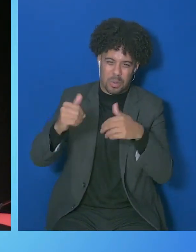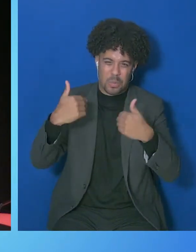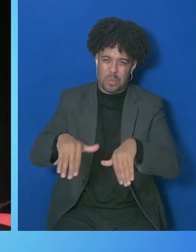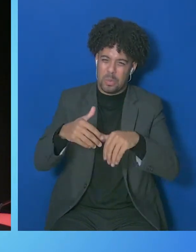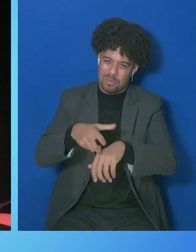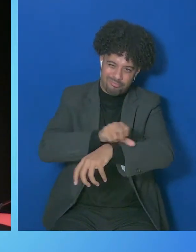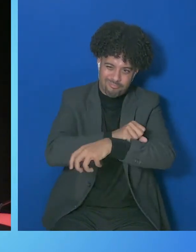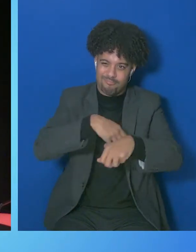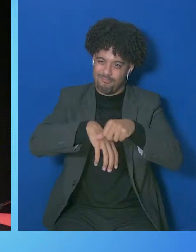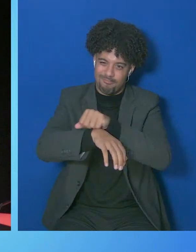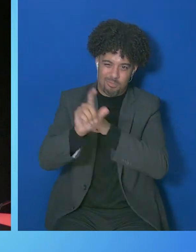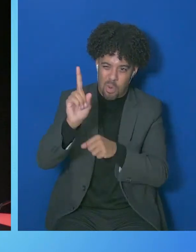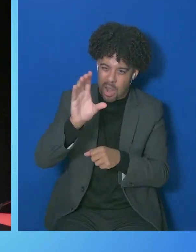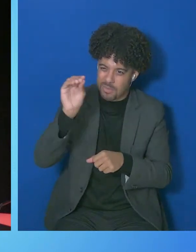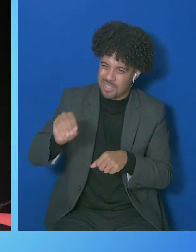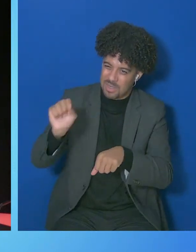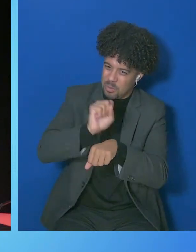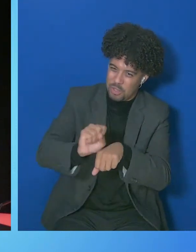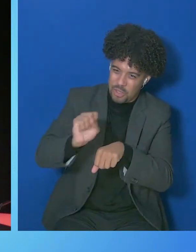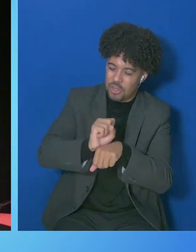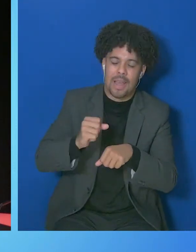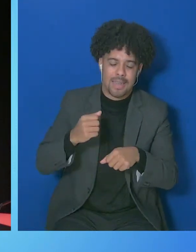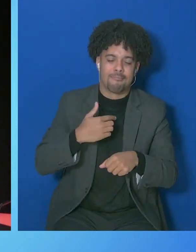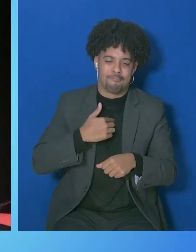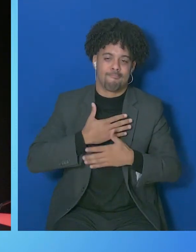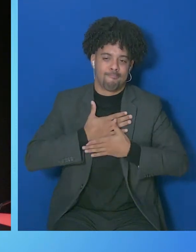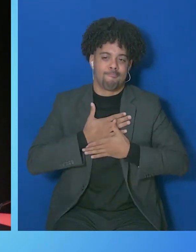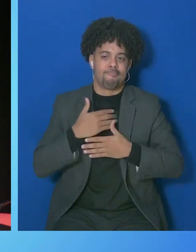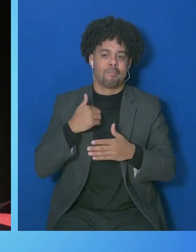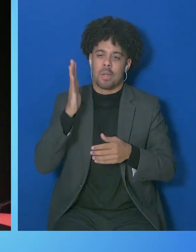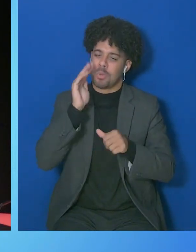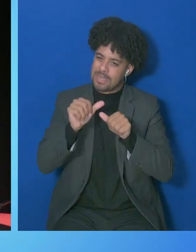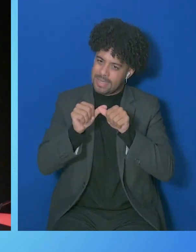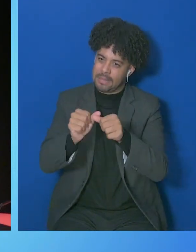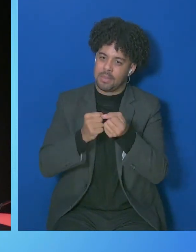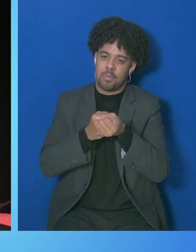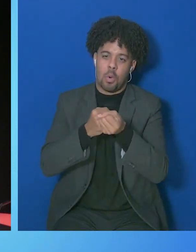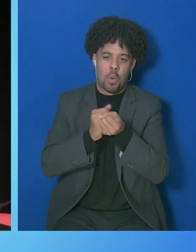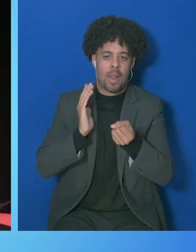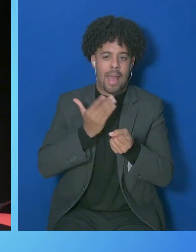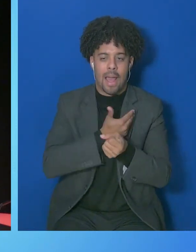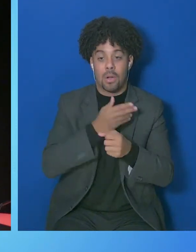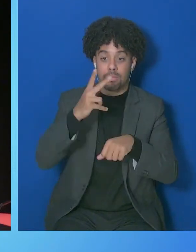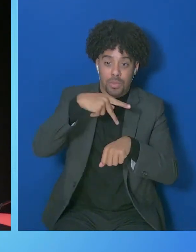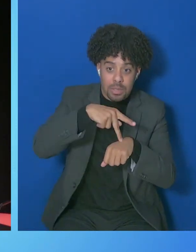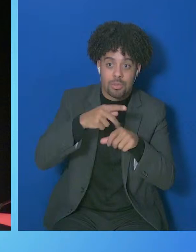the principals and directors through the rest of the school year as they support their staff